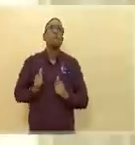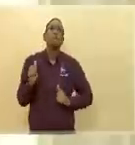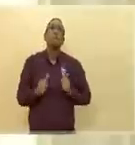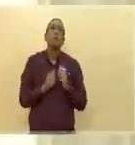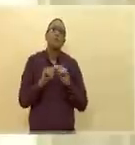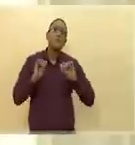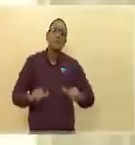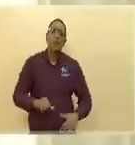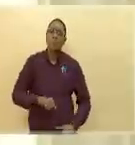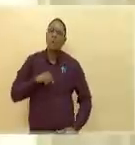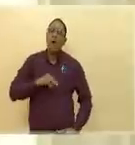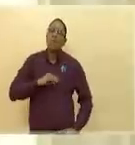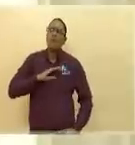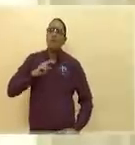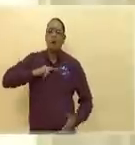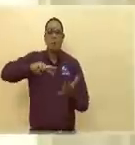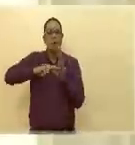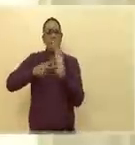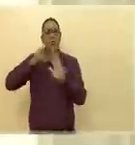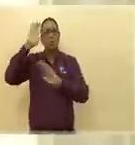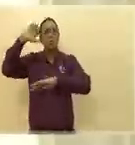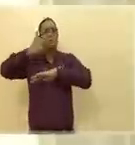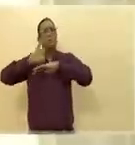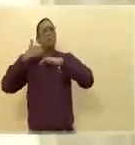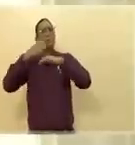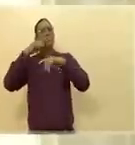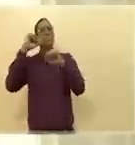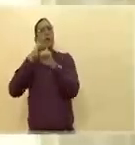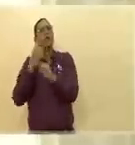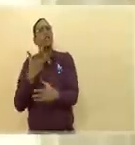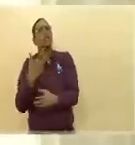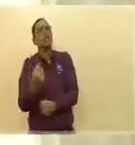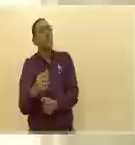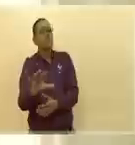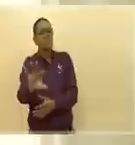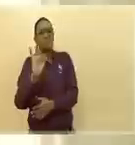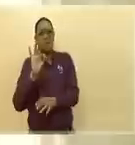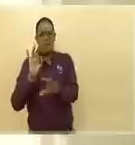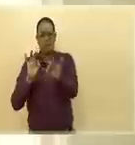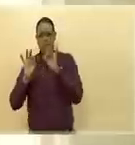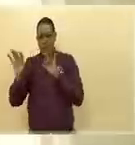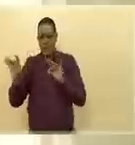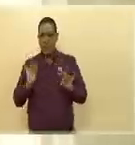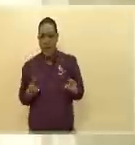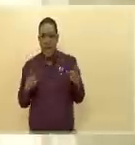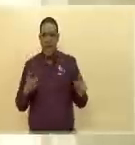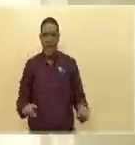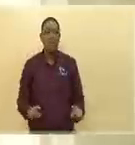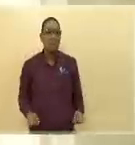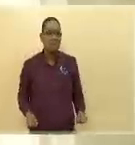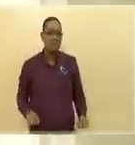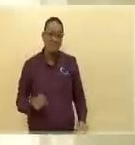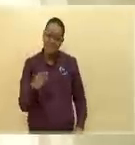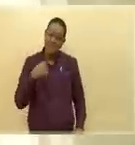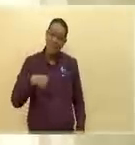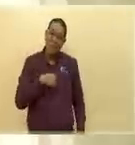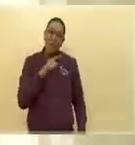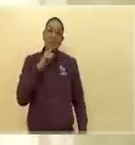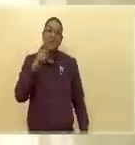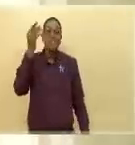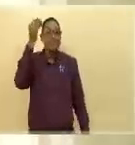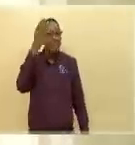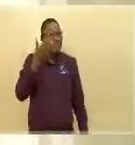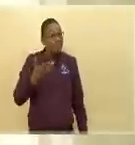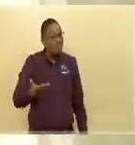same pride and purpose that we put into ensuring the trust to be selected. PM, you'll be delighted to know